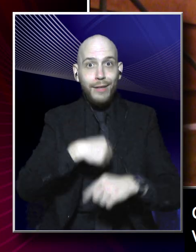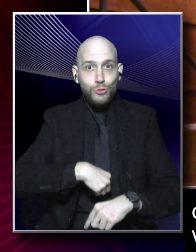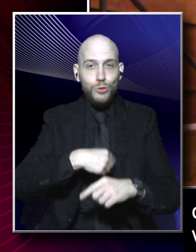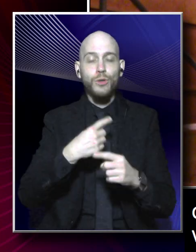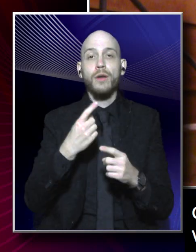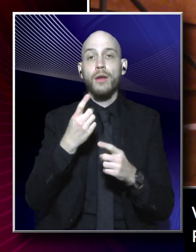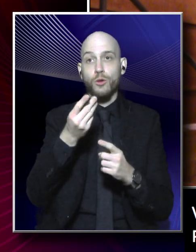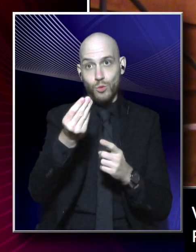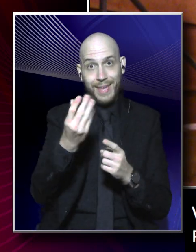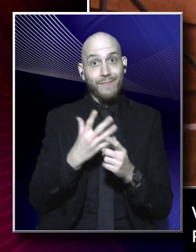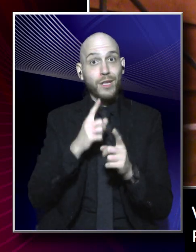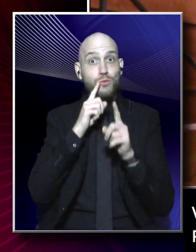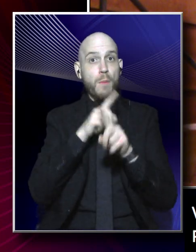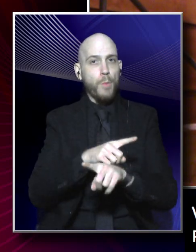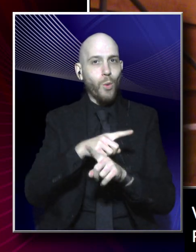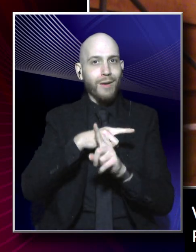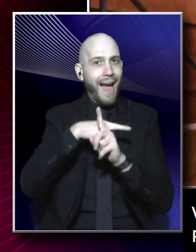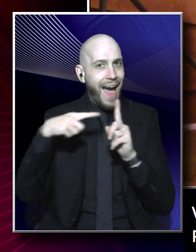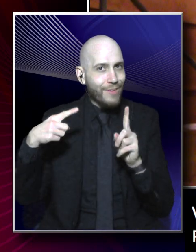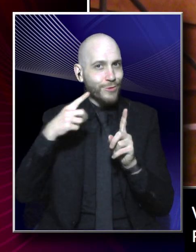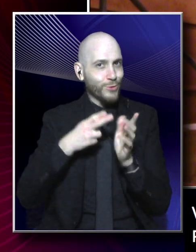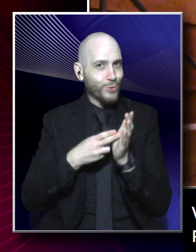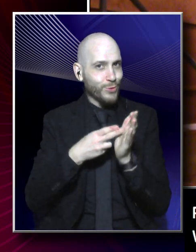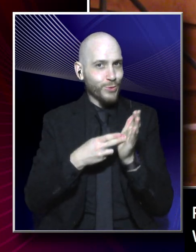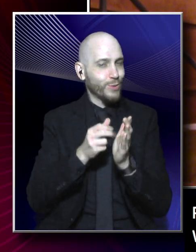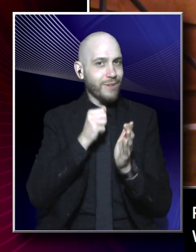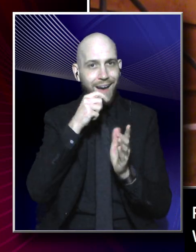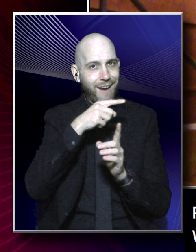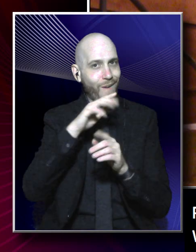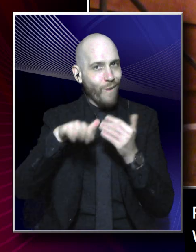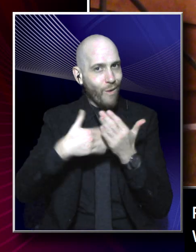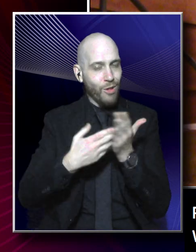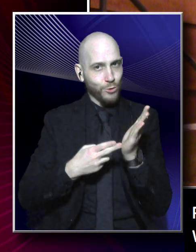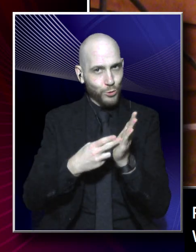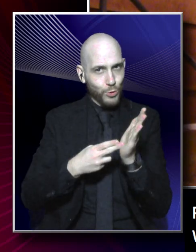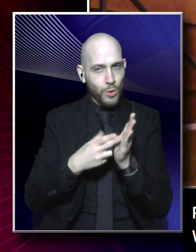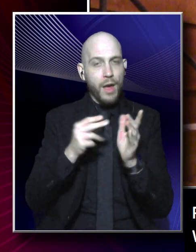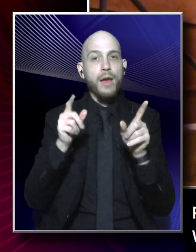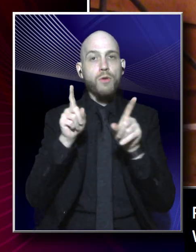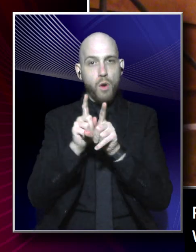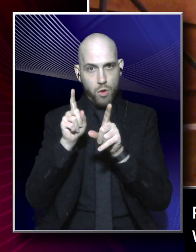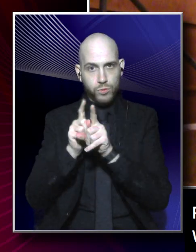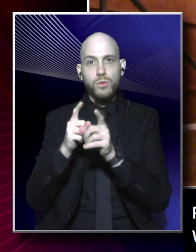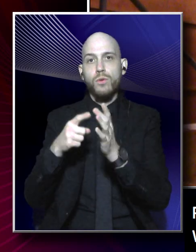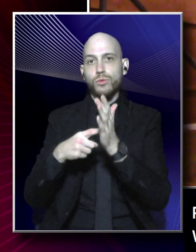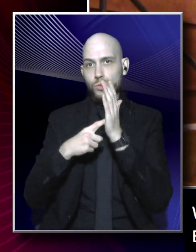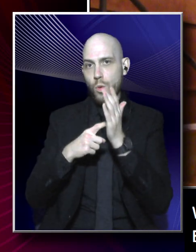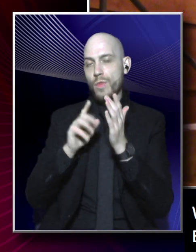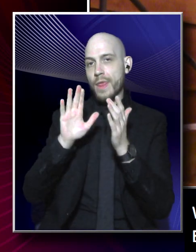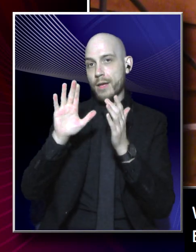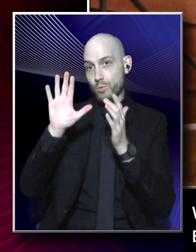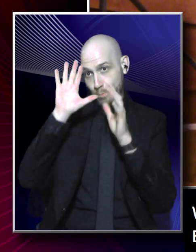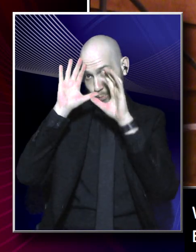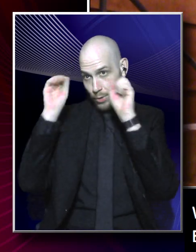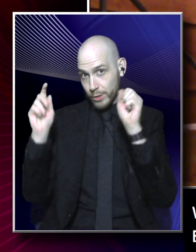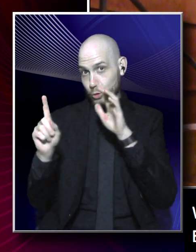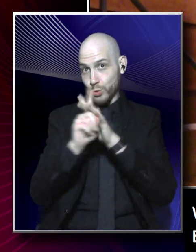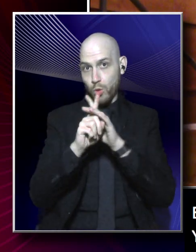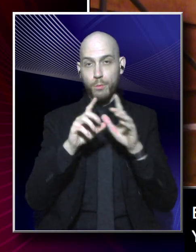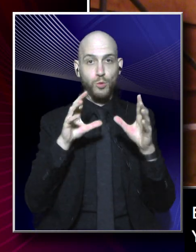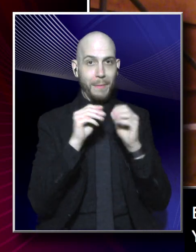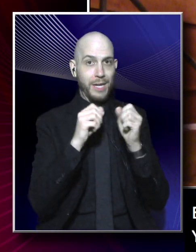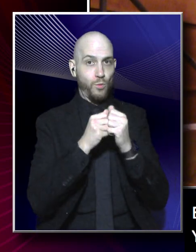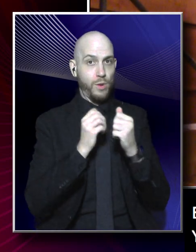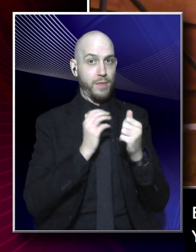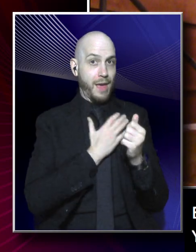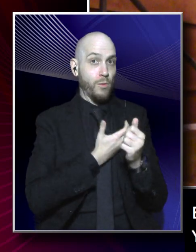true and failed to represent that our school board president also attended the meeting that we had with your superintendent. So I'm here out of